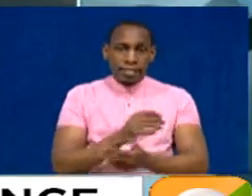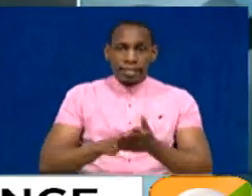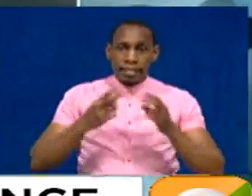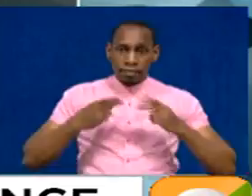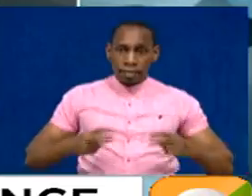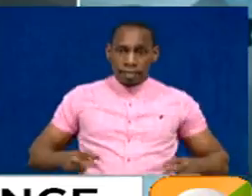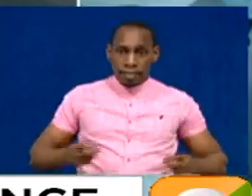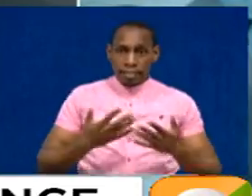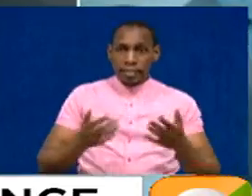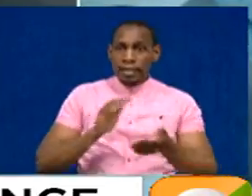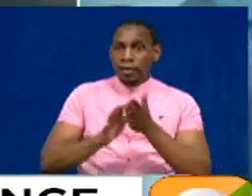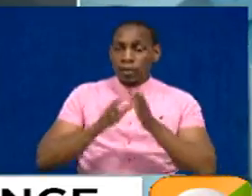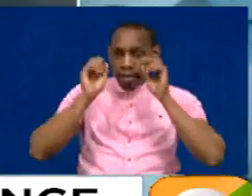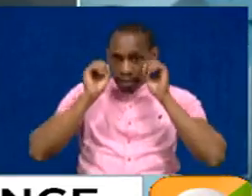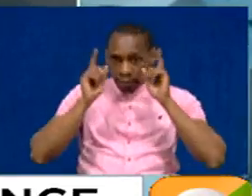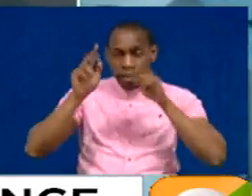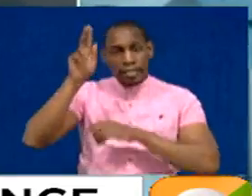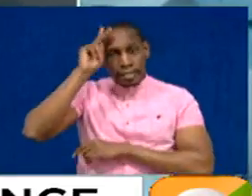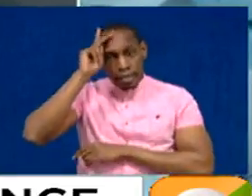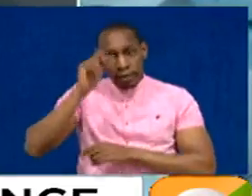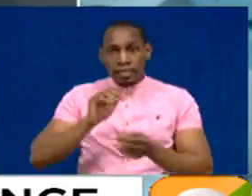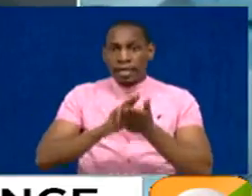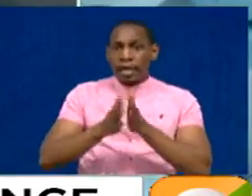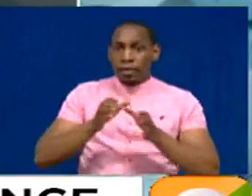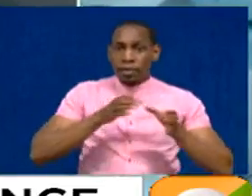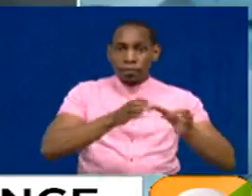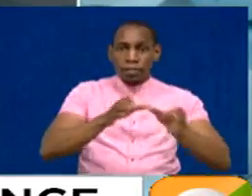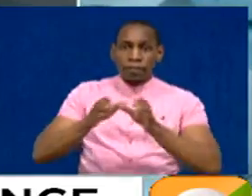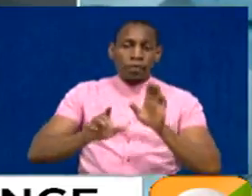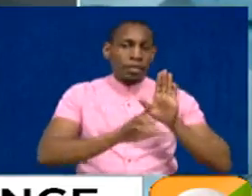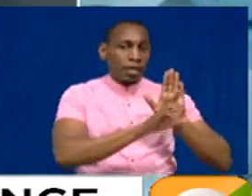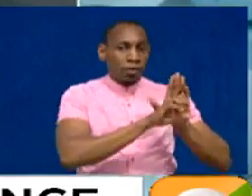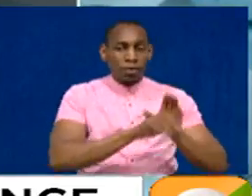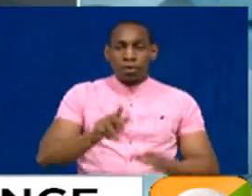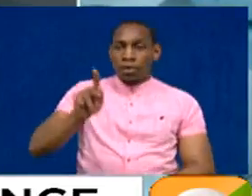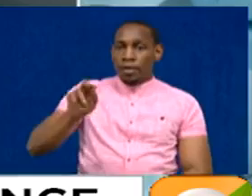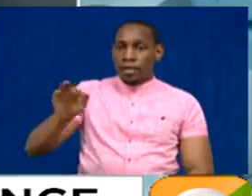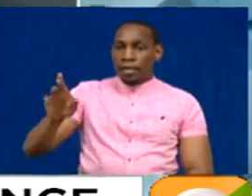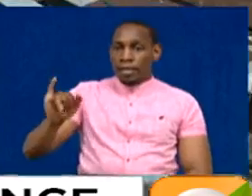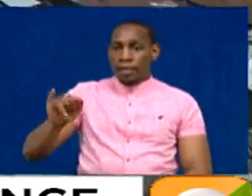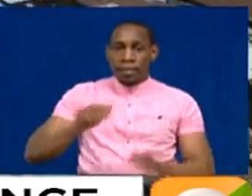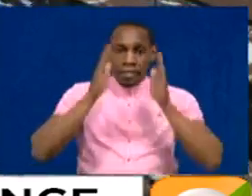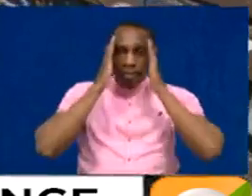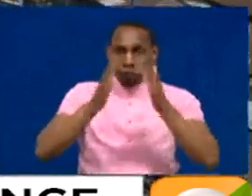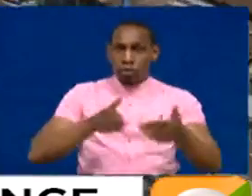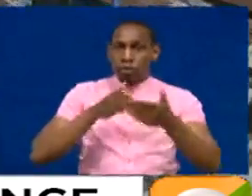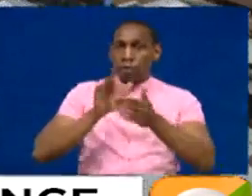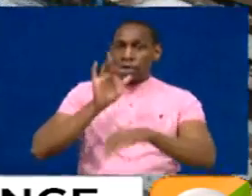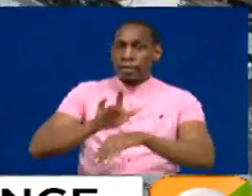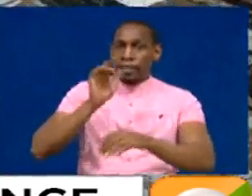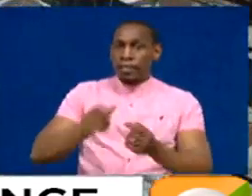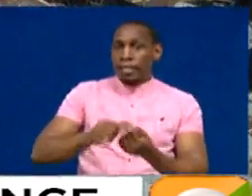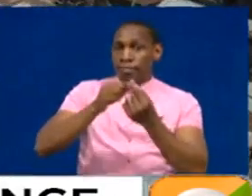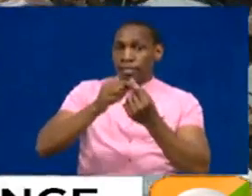and diagnostics, lack of awareness and knowledge, and lack of enforcement of legislation, KEMRI is now fixing its eyes on prevention of